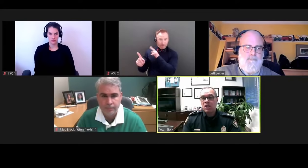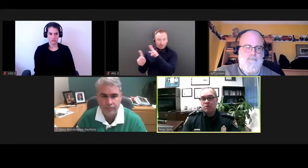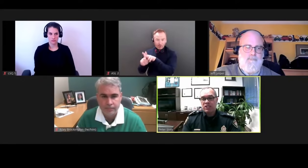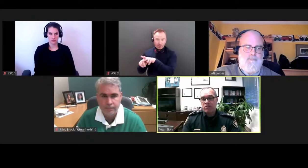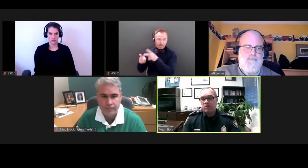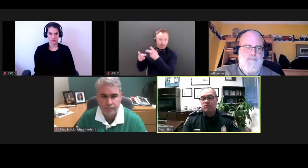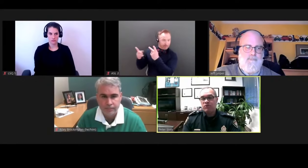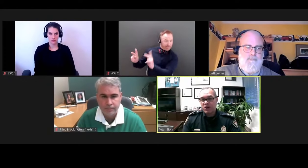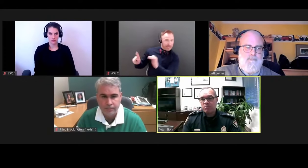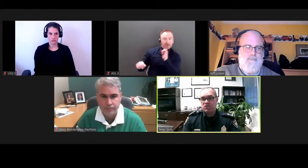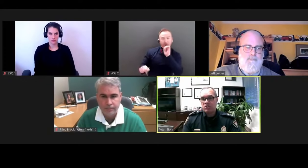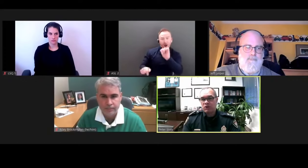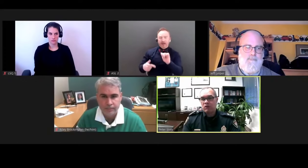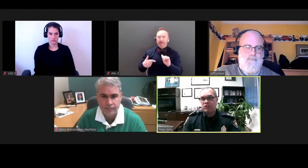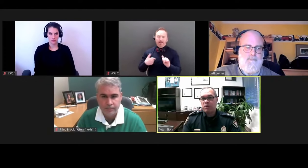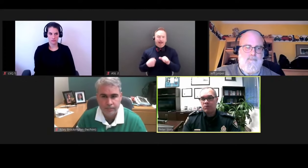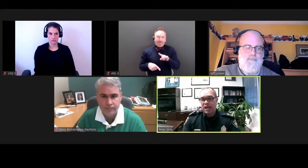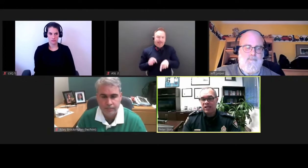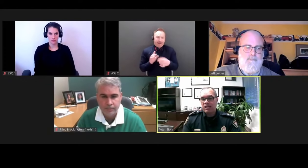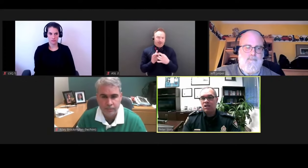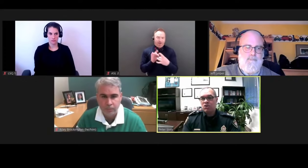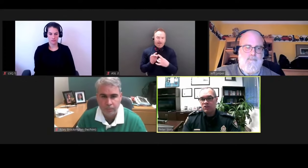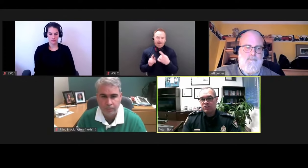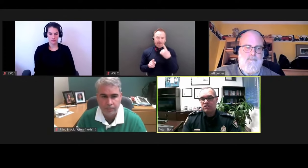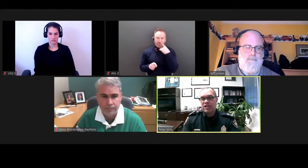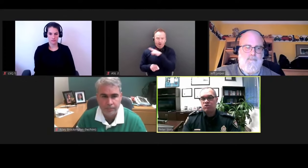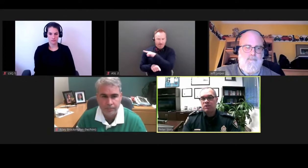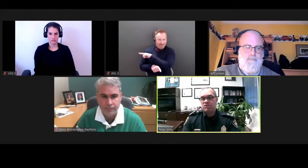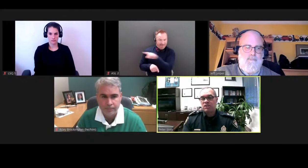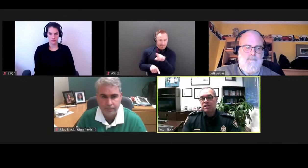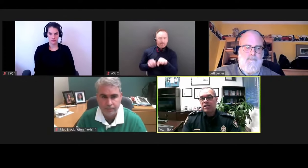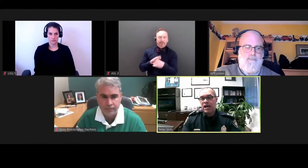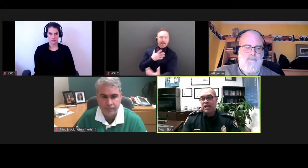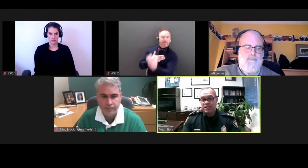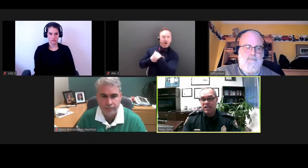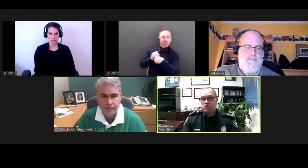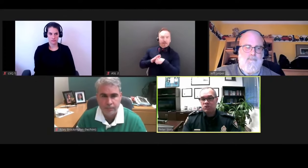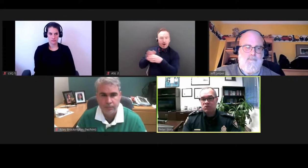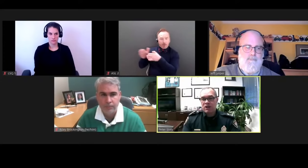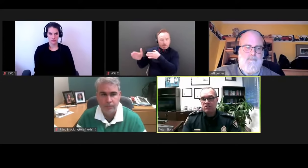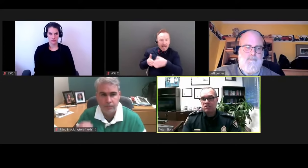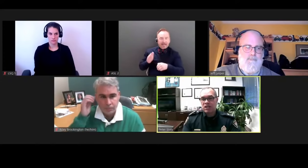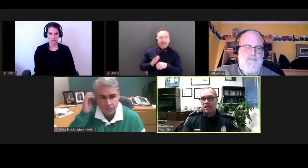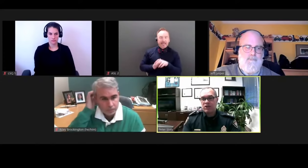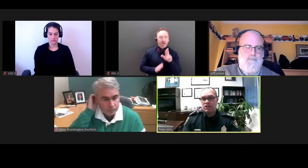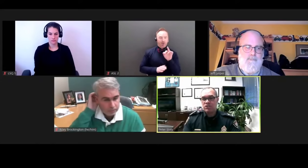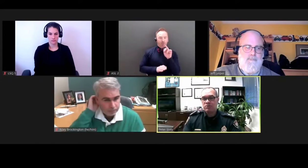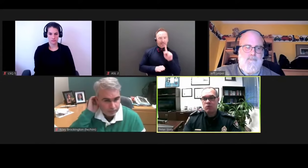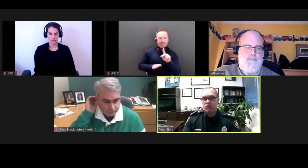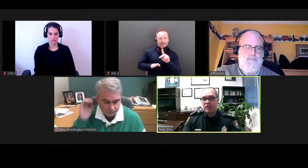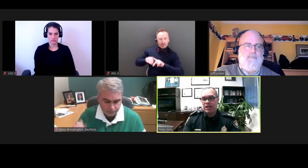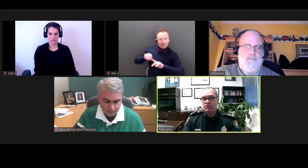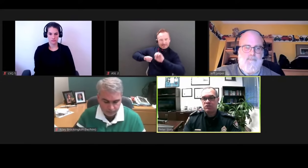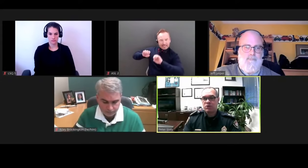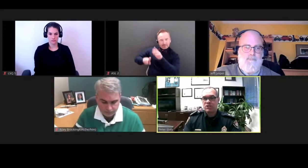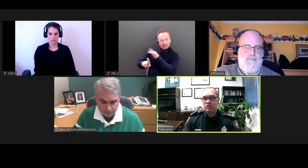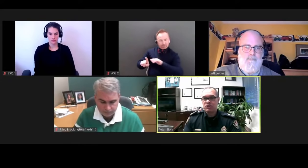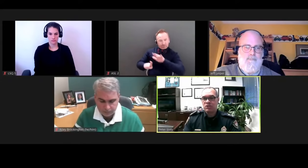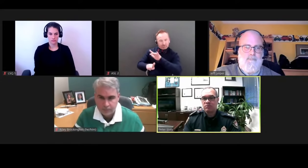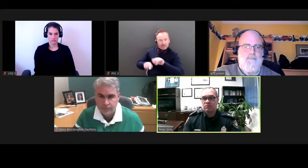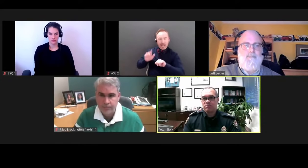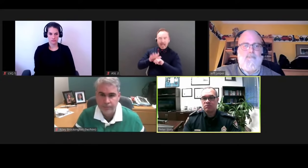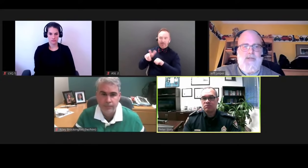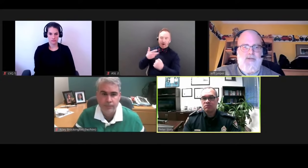association, but they have been very much involved in our planning, risk assessments, engagement around this entire issue. Hopefully that answers your question,